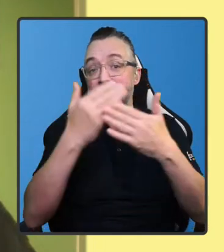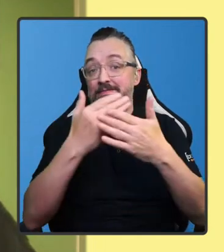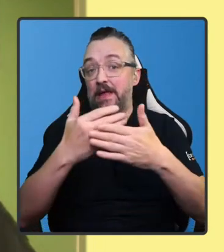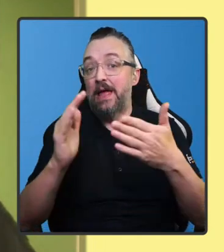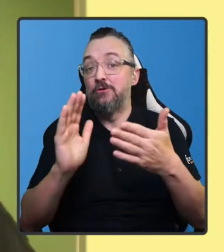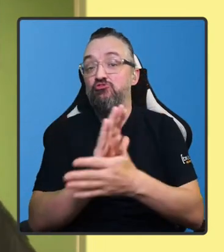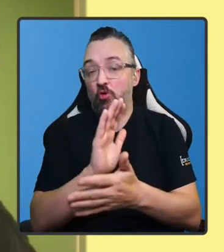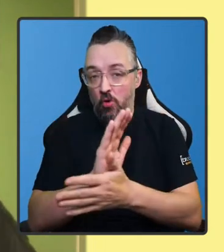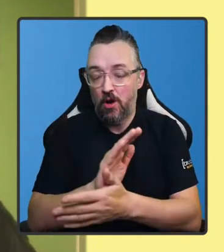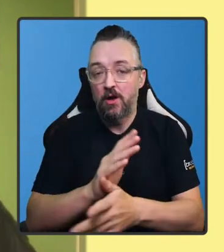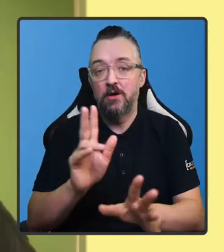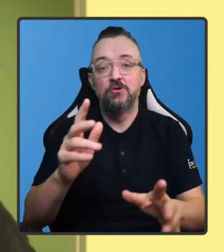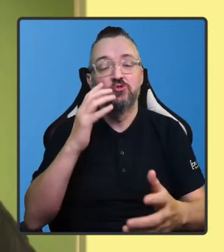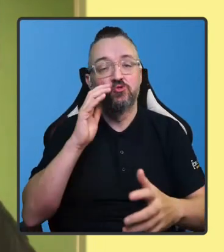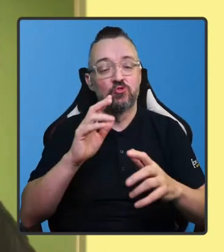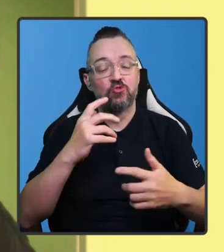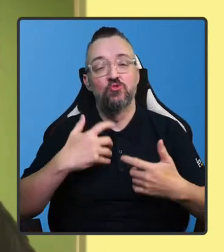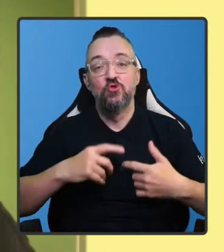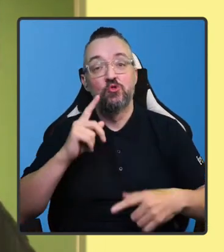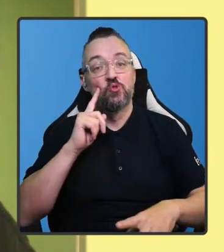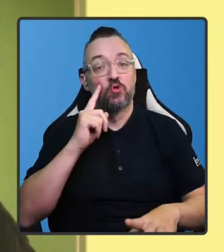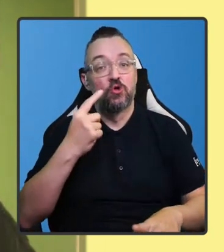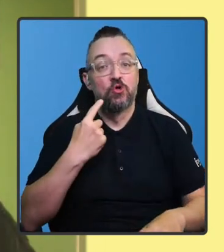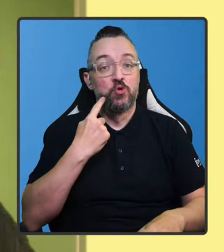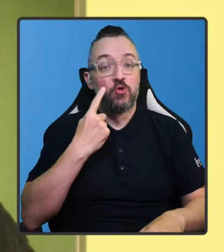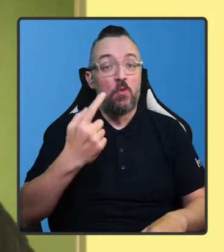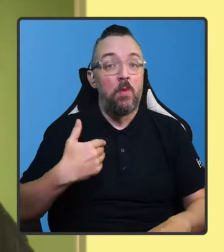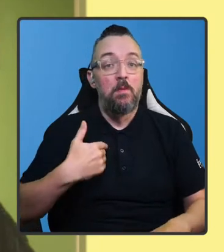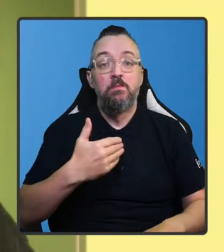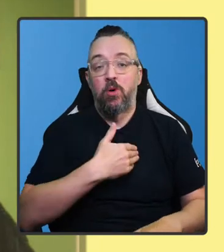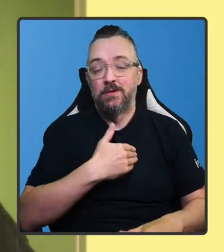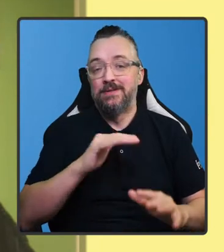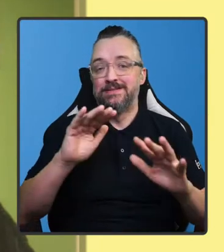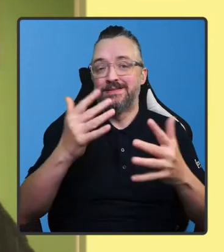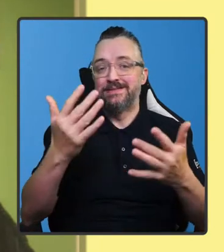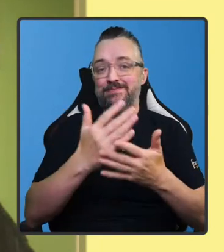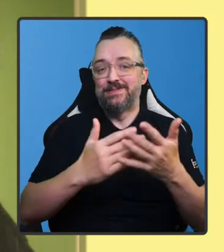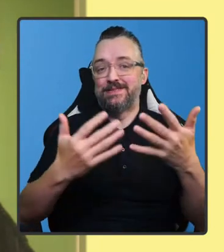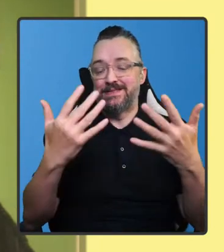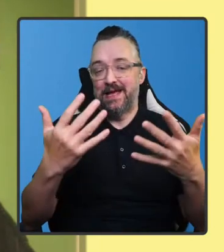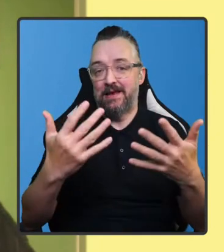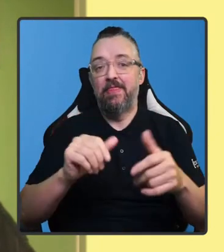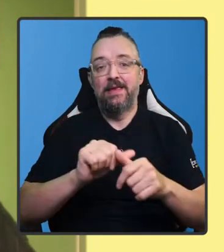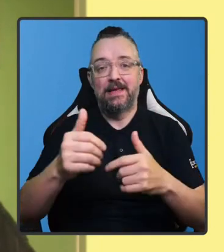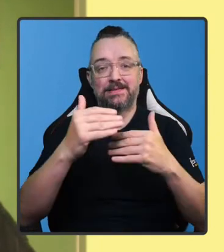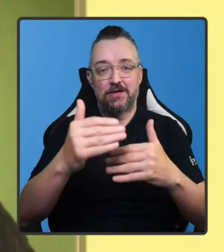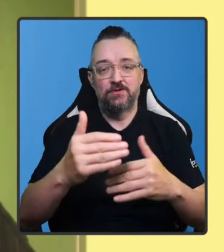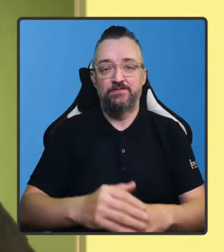forward to seeing you all bright and breezy tomorrow morning at 10:30 for our next session.